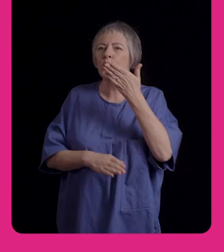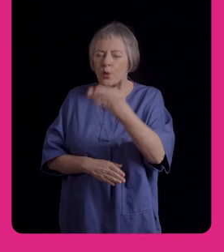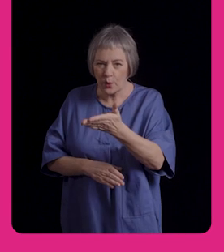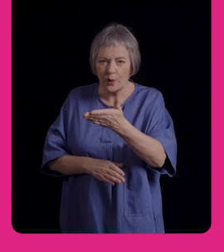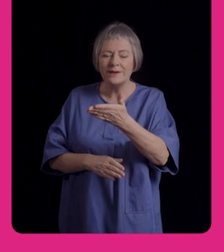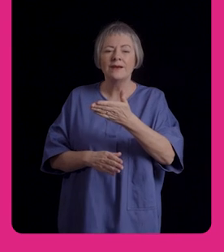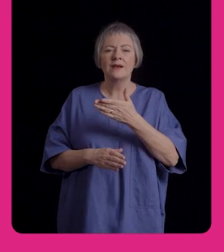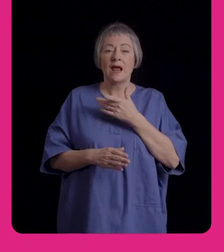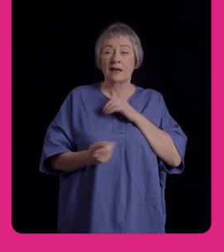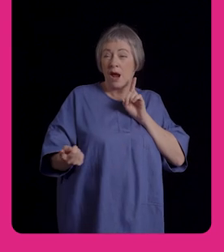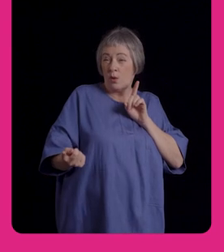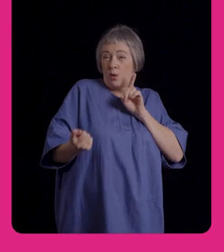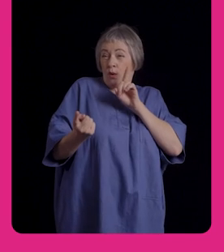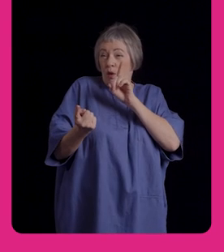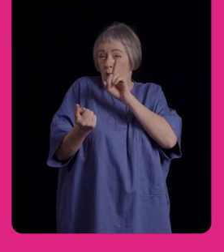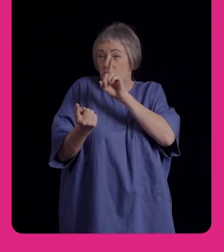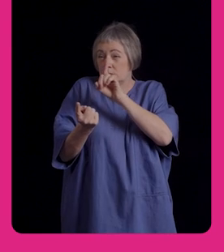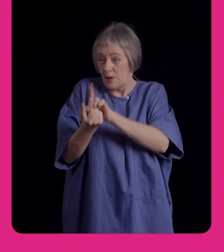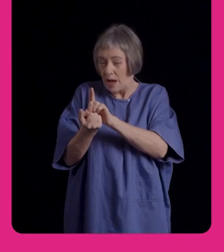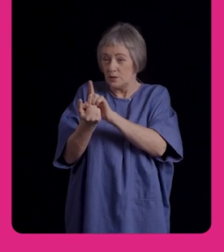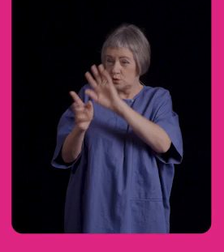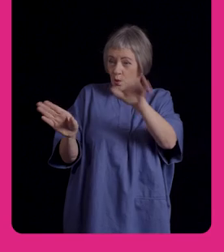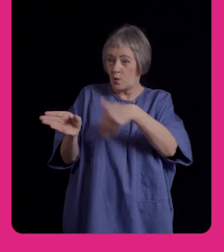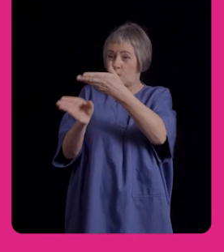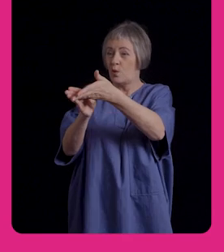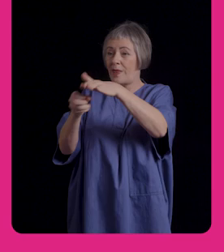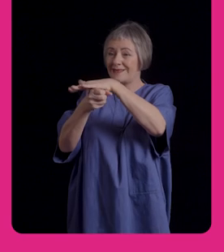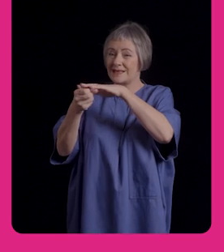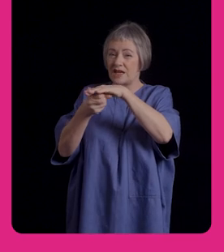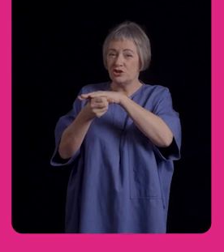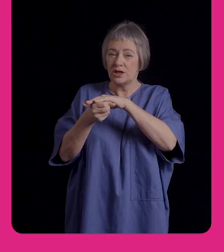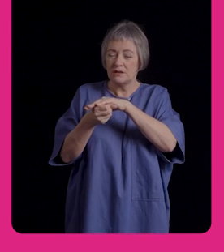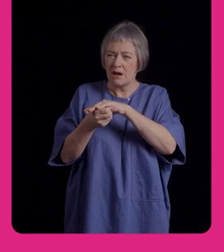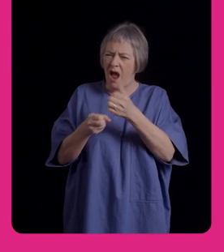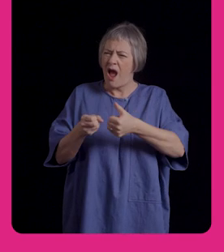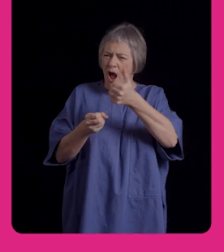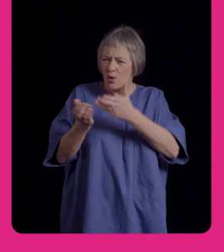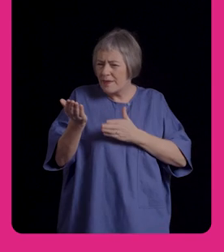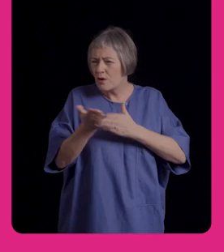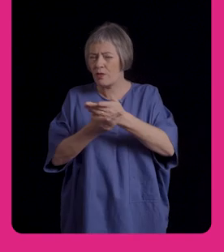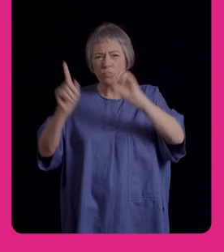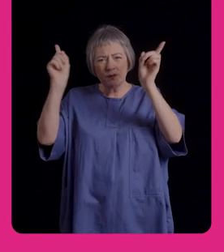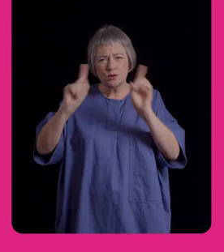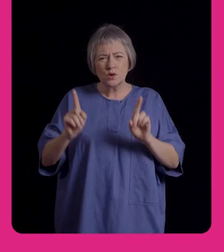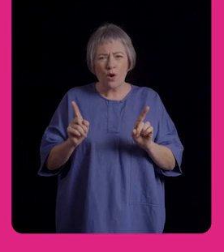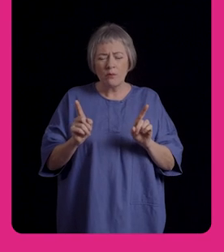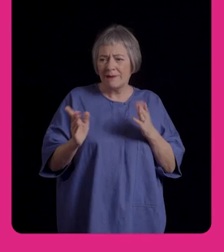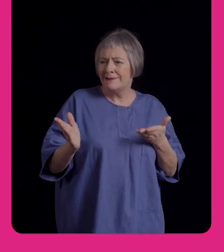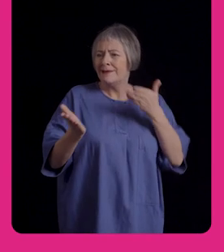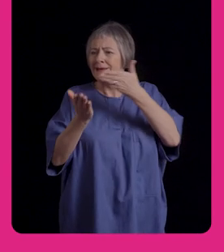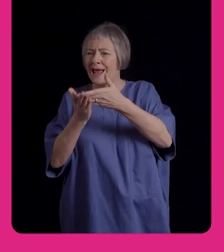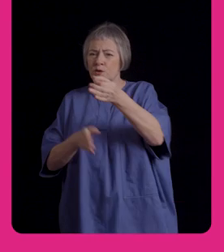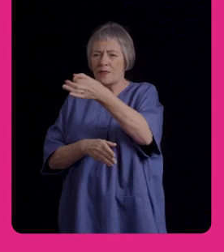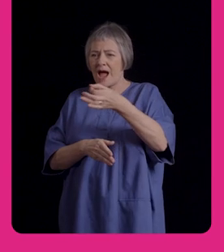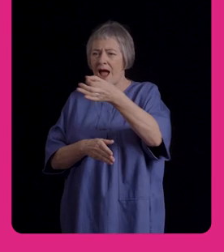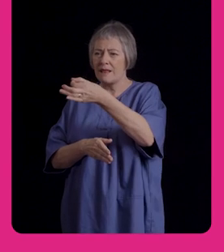and where how close they are to the destination. Okay. How they figure they're going to get through the storm and get to the island. So